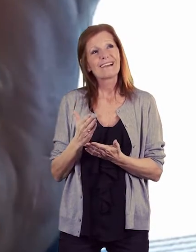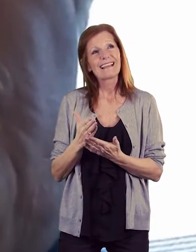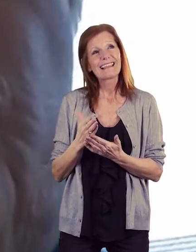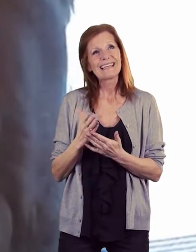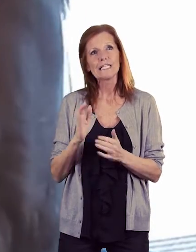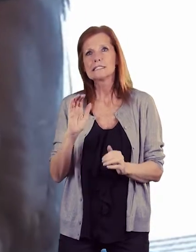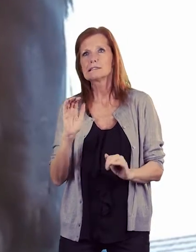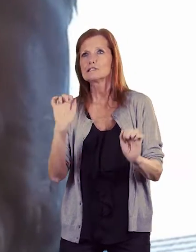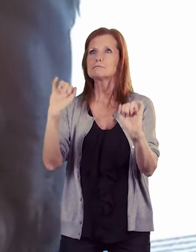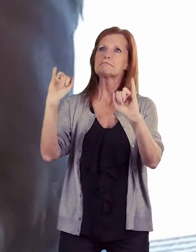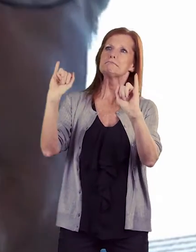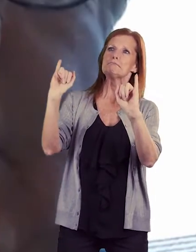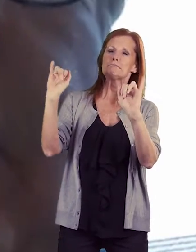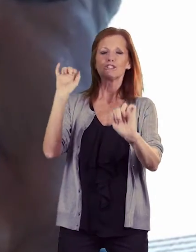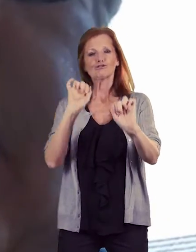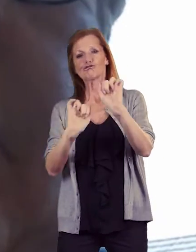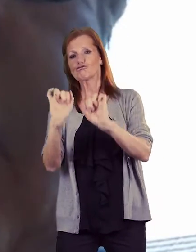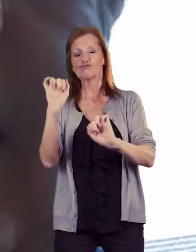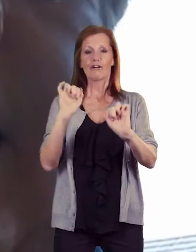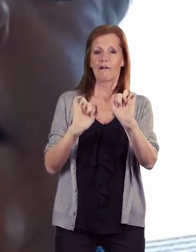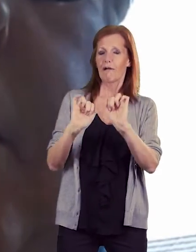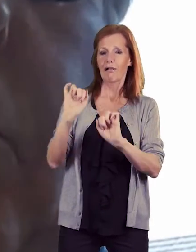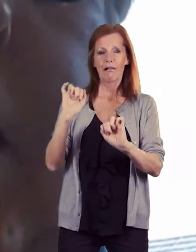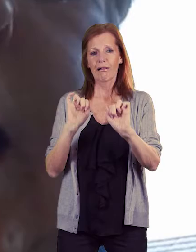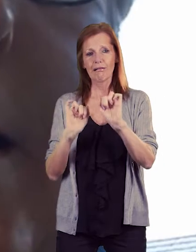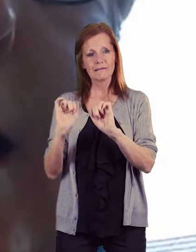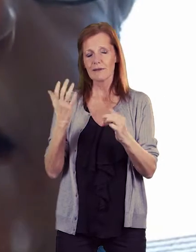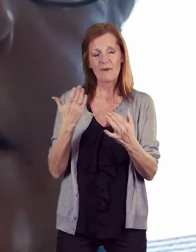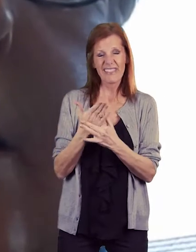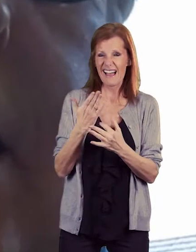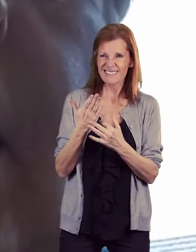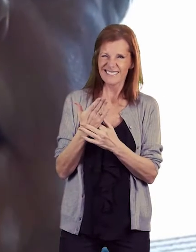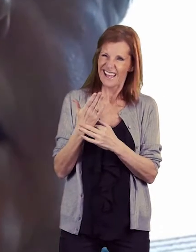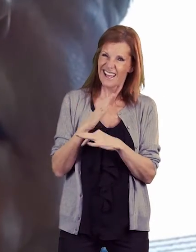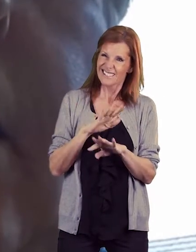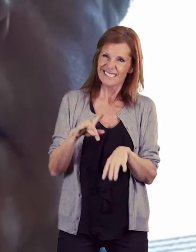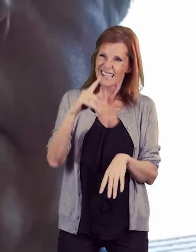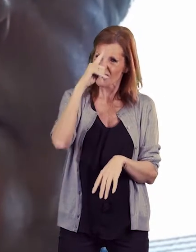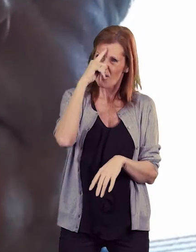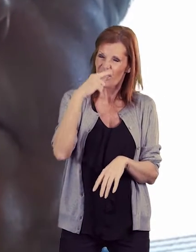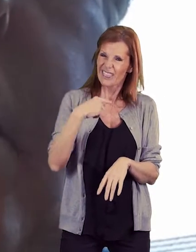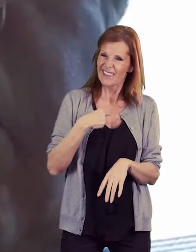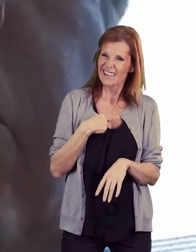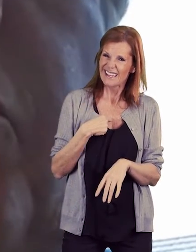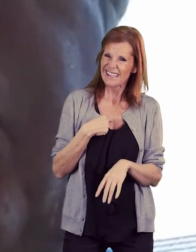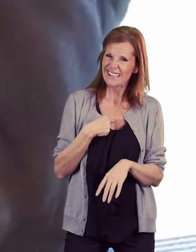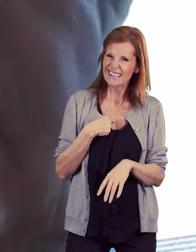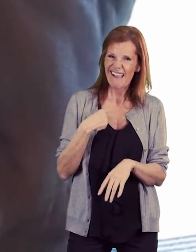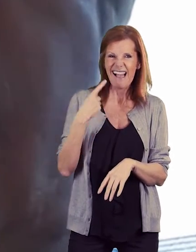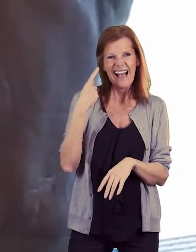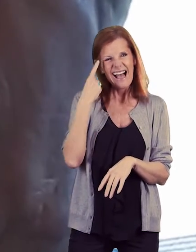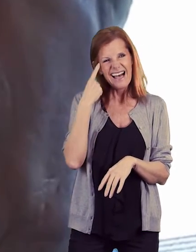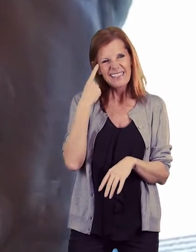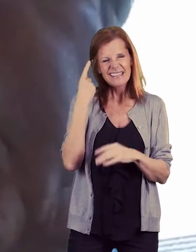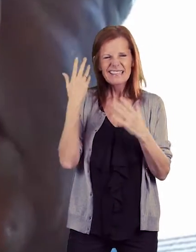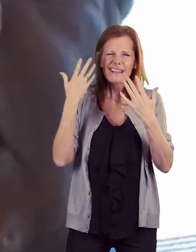ever struggled getting into with access. There has been